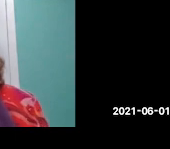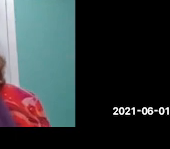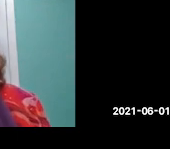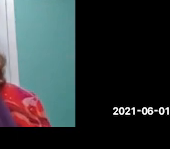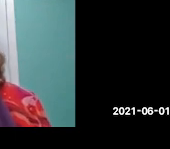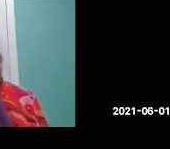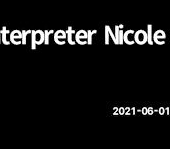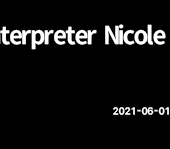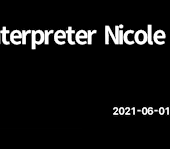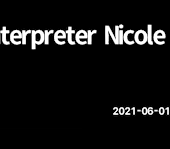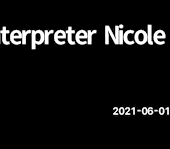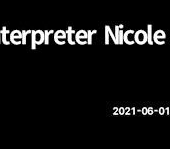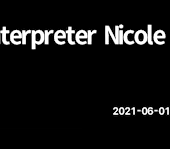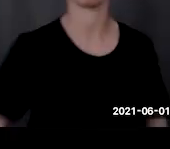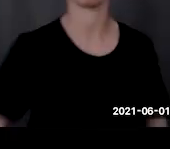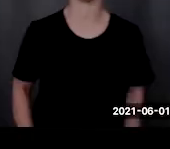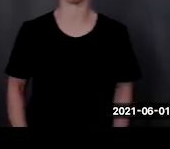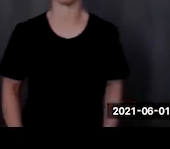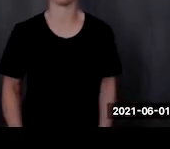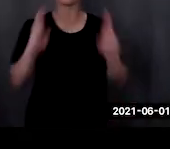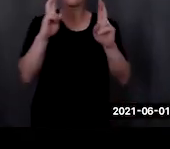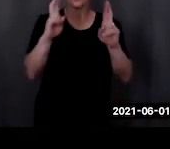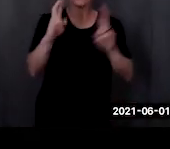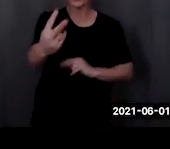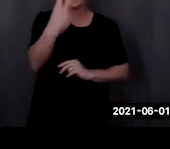Hi everybody, hopefully you can see me because I can still see Catherine.